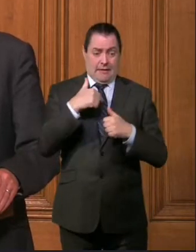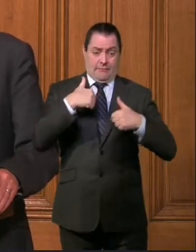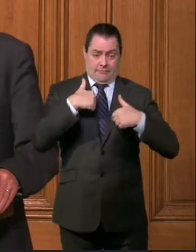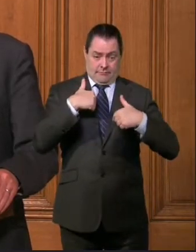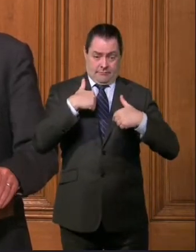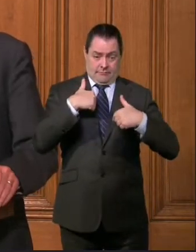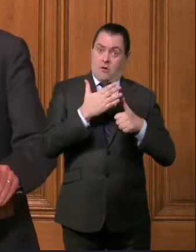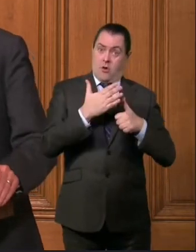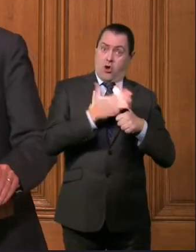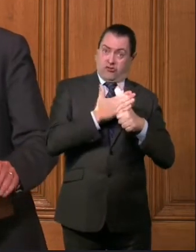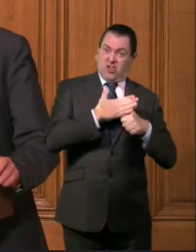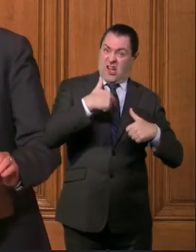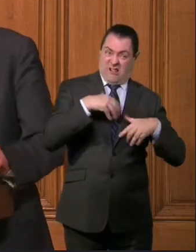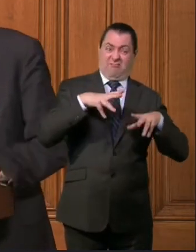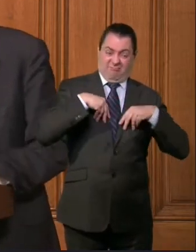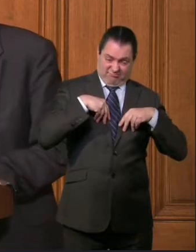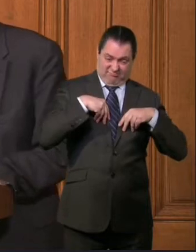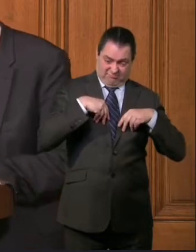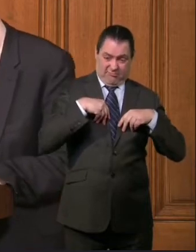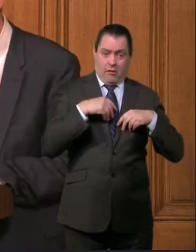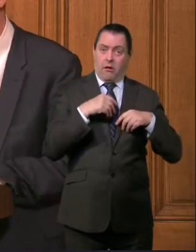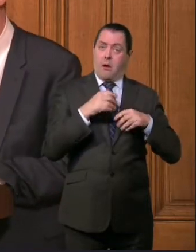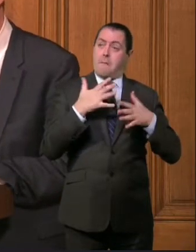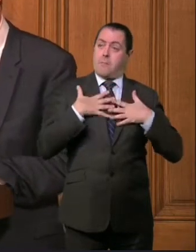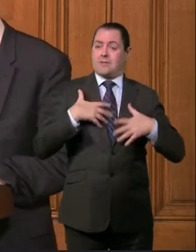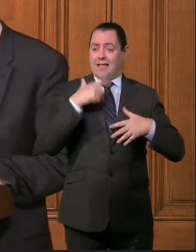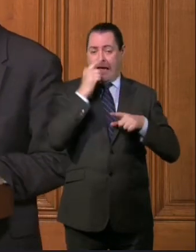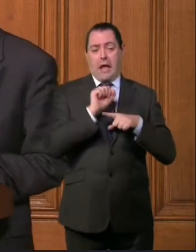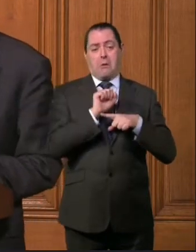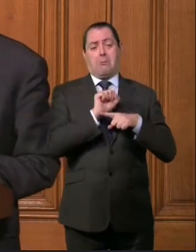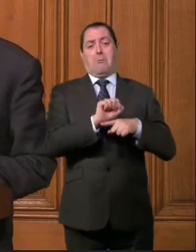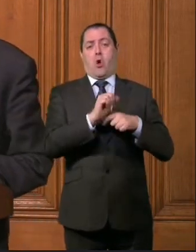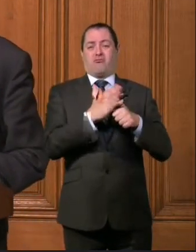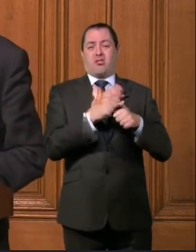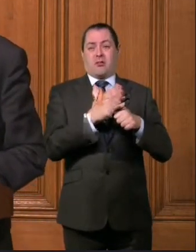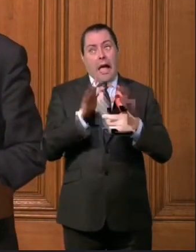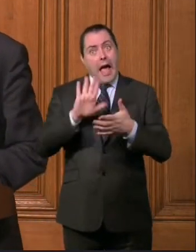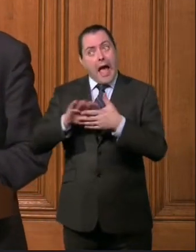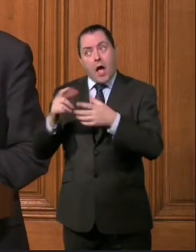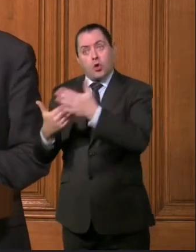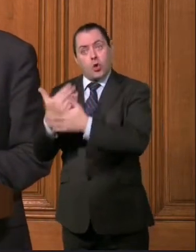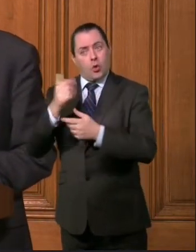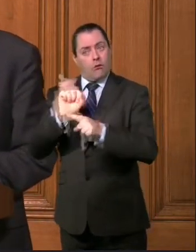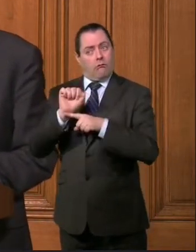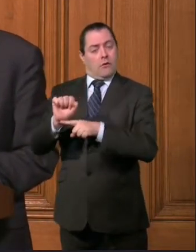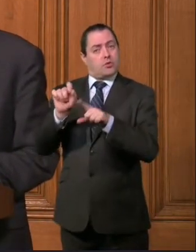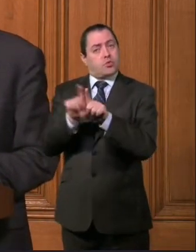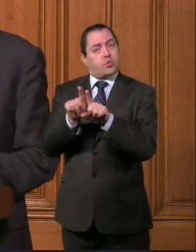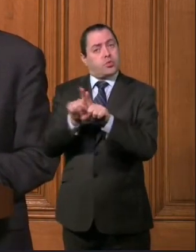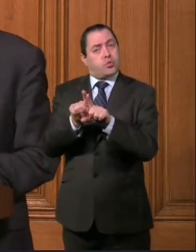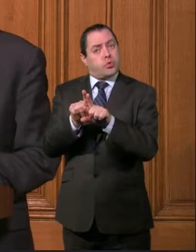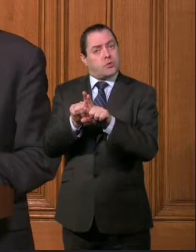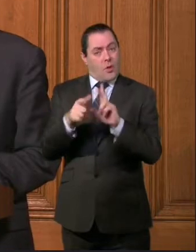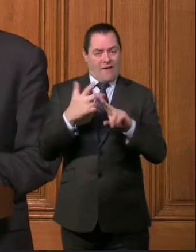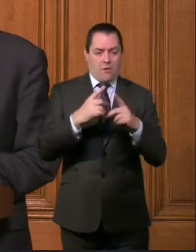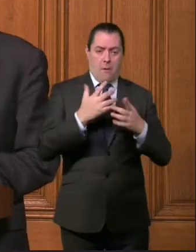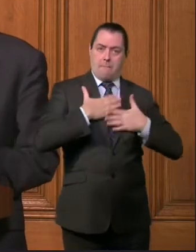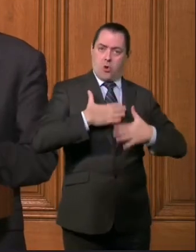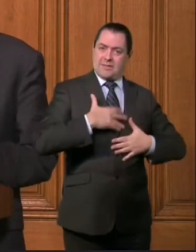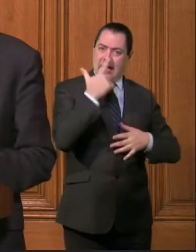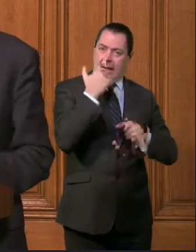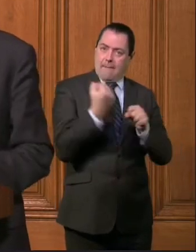good clinical data as well to support the idea that the vaccines should be as effective against this virus as against the old